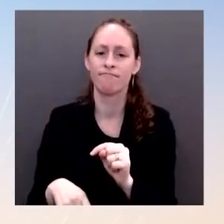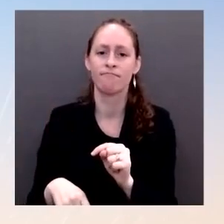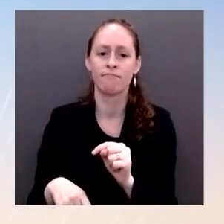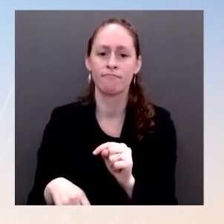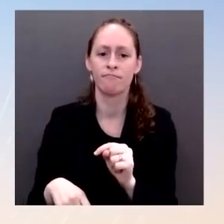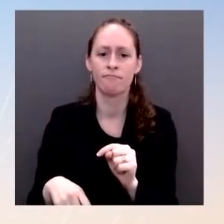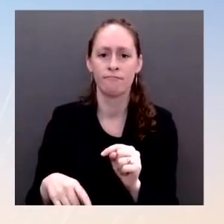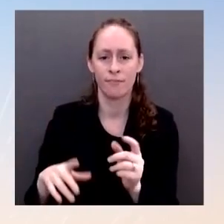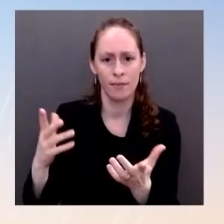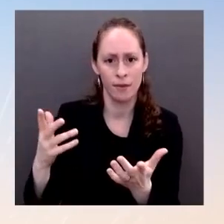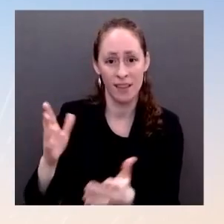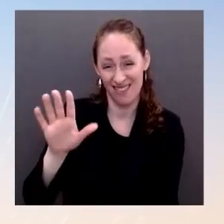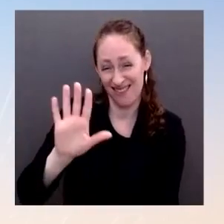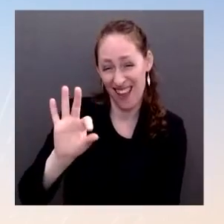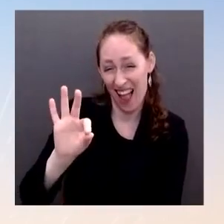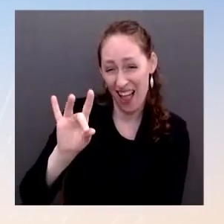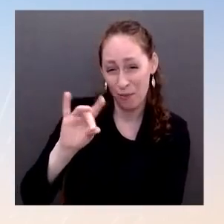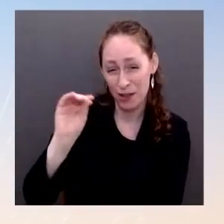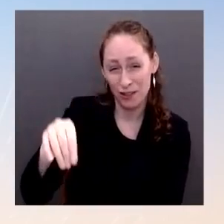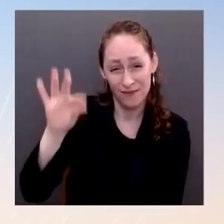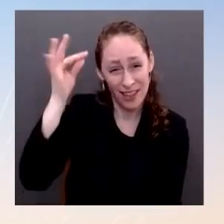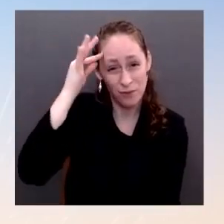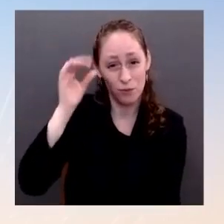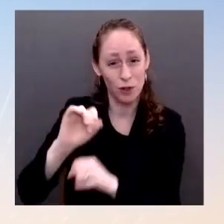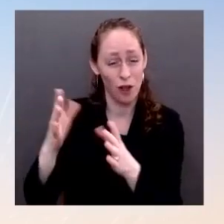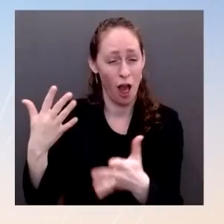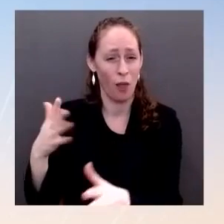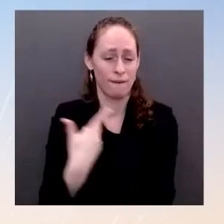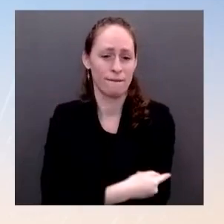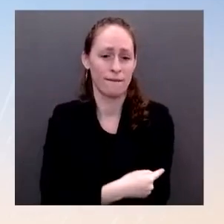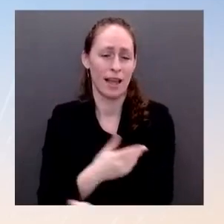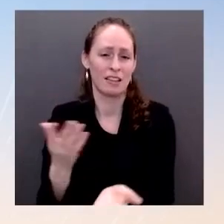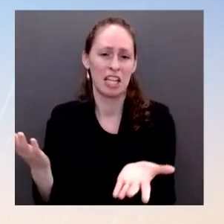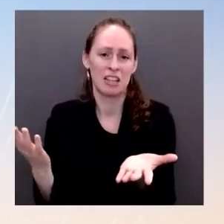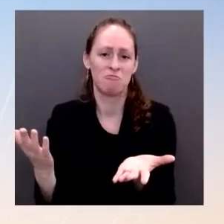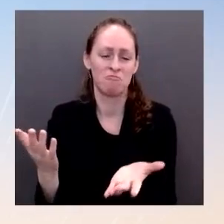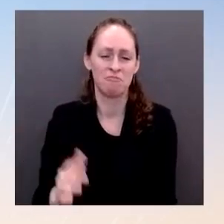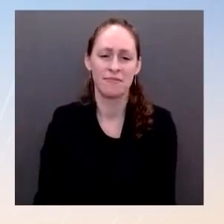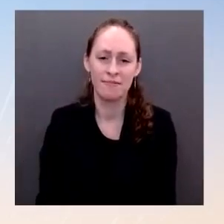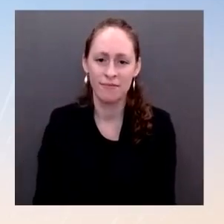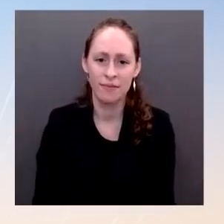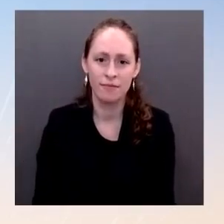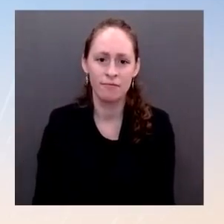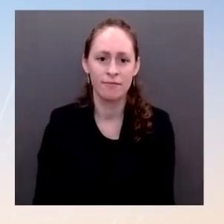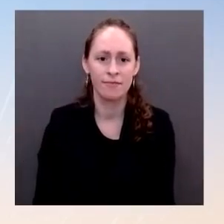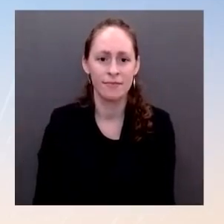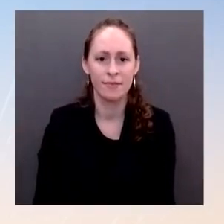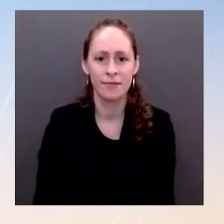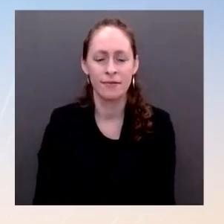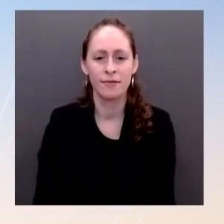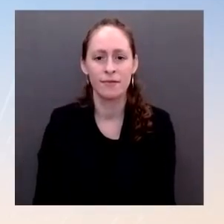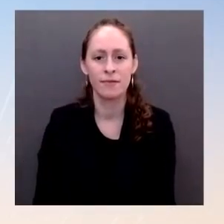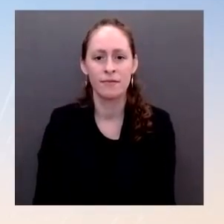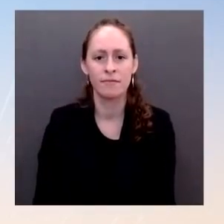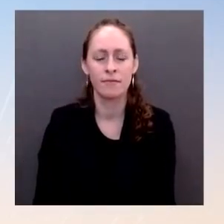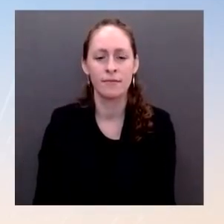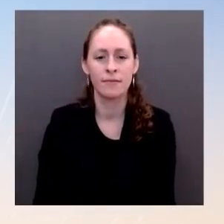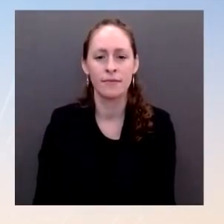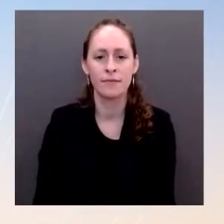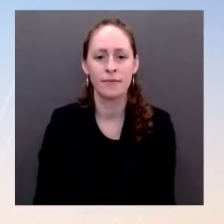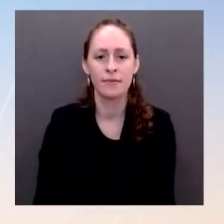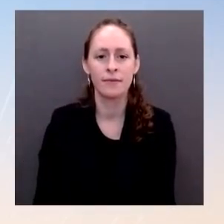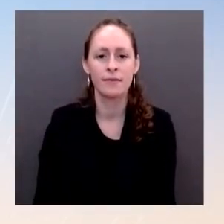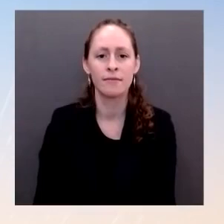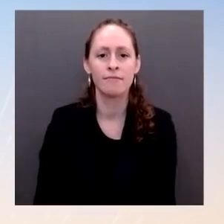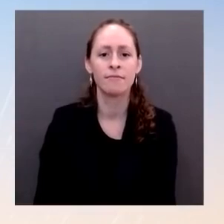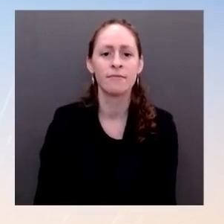is a remarkable number. I would point you to the Department of Justice on any next steps as this news, it sounds like, just broke. But